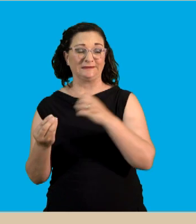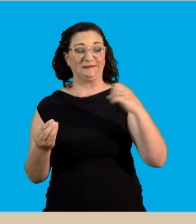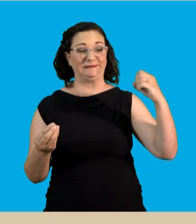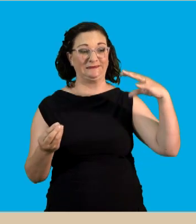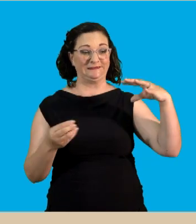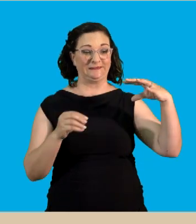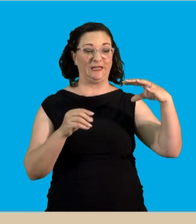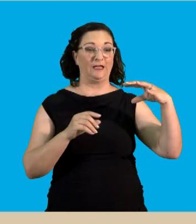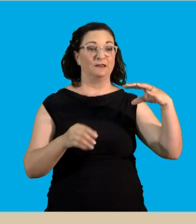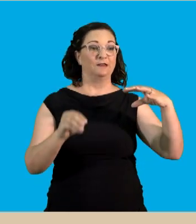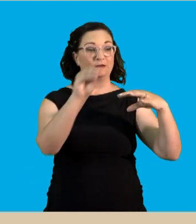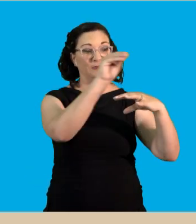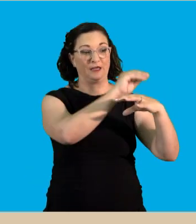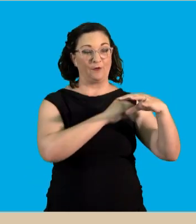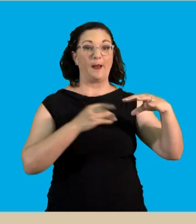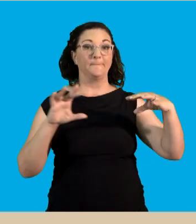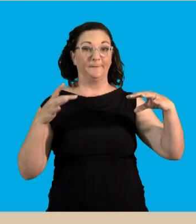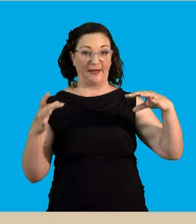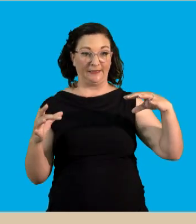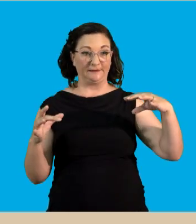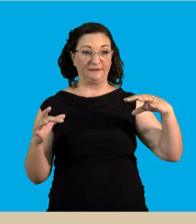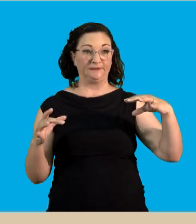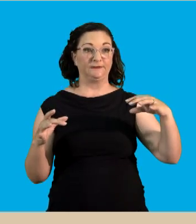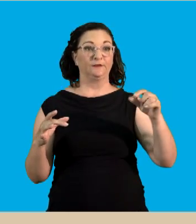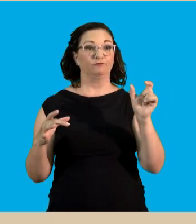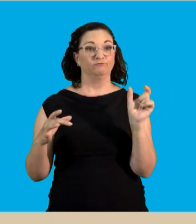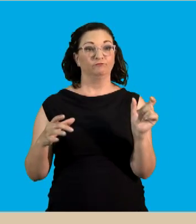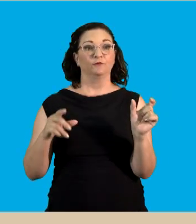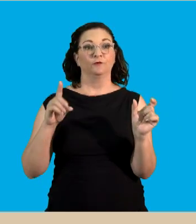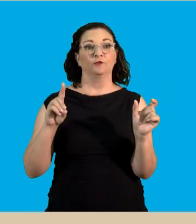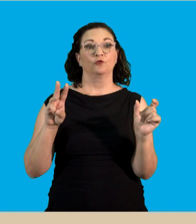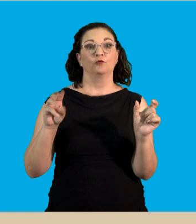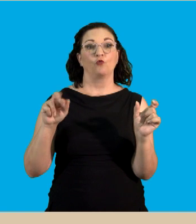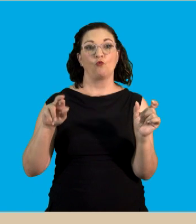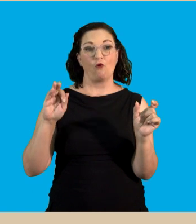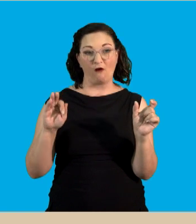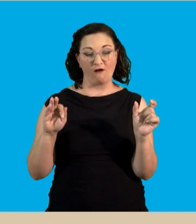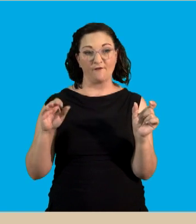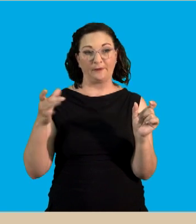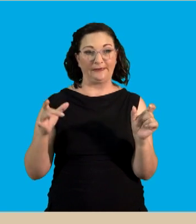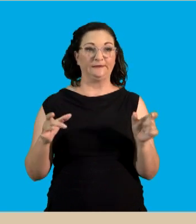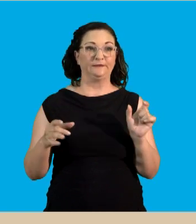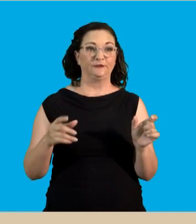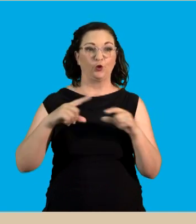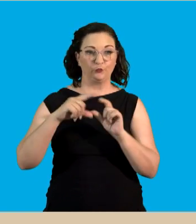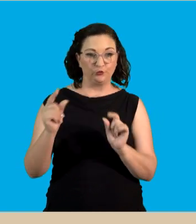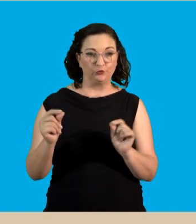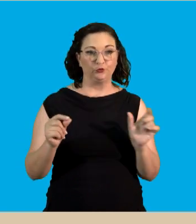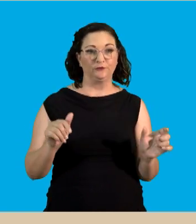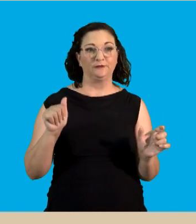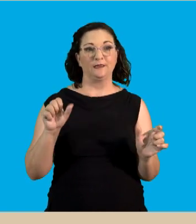the sun, we have the planets, we have the dwarf planets, moons,